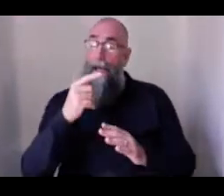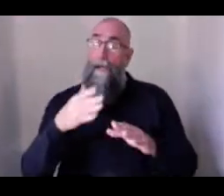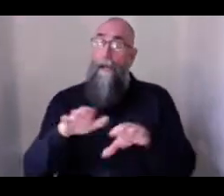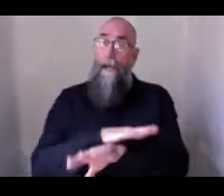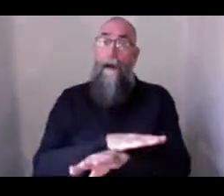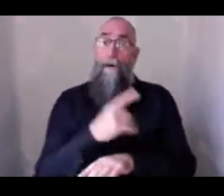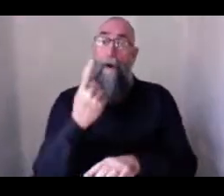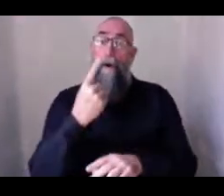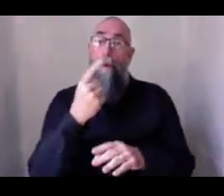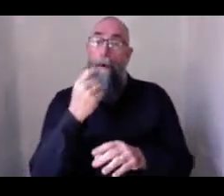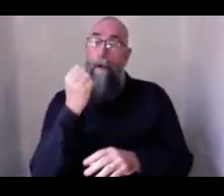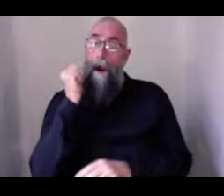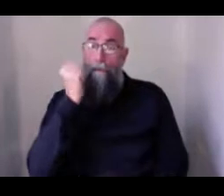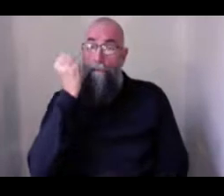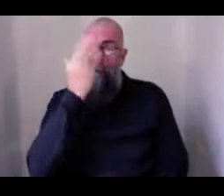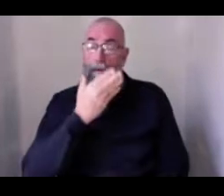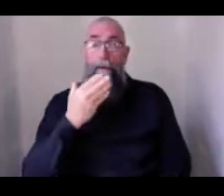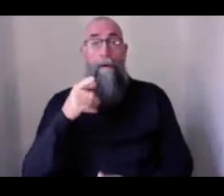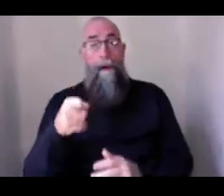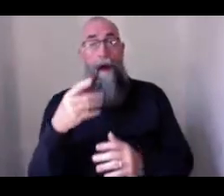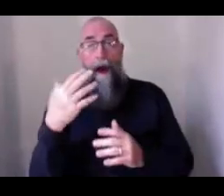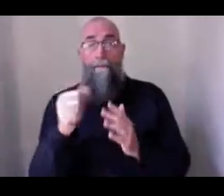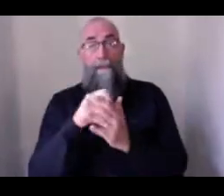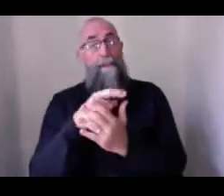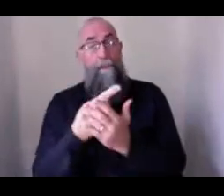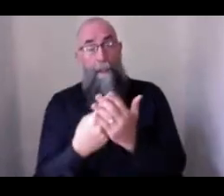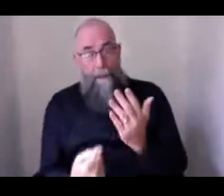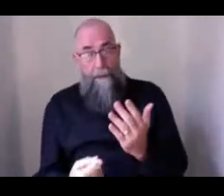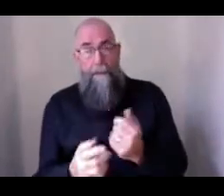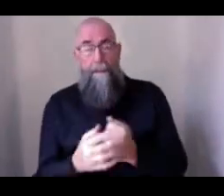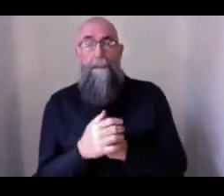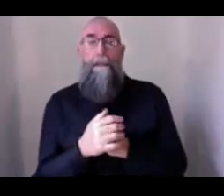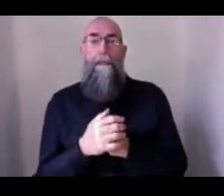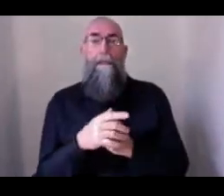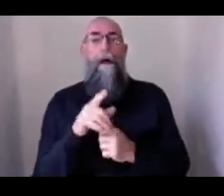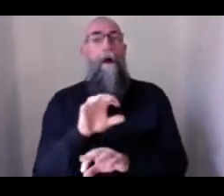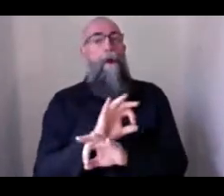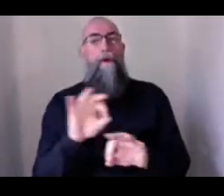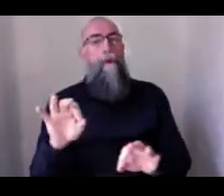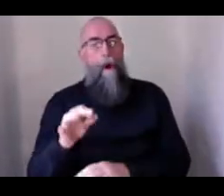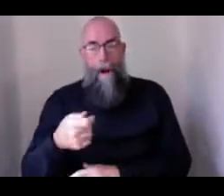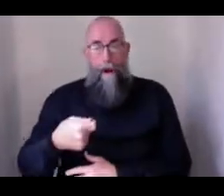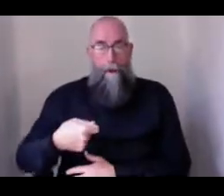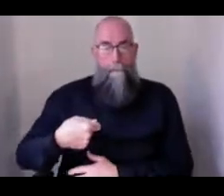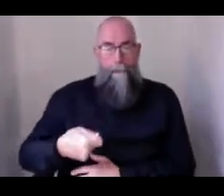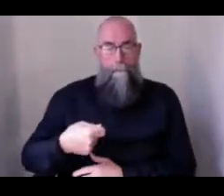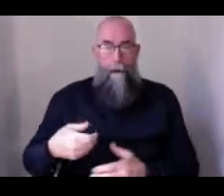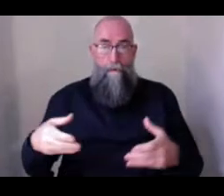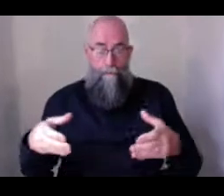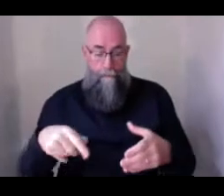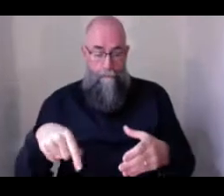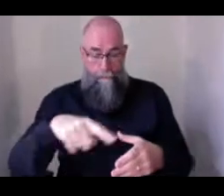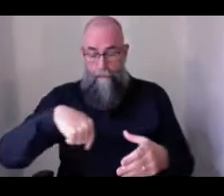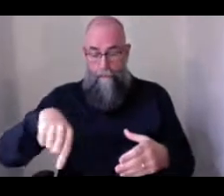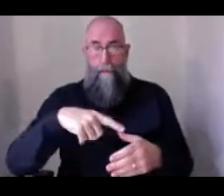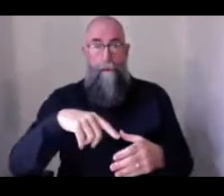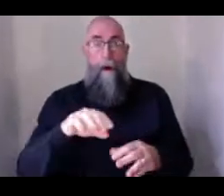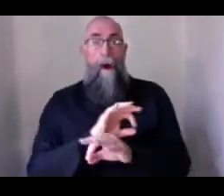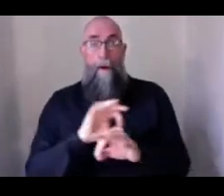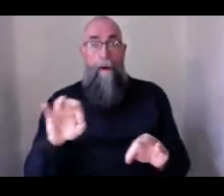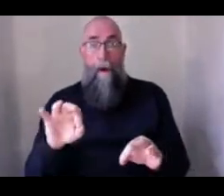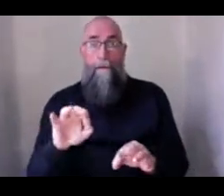of getting a bit confused there with the creative Koori or disability. Not all members of the group are Koori or have a disability. No, not all members.